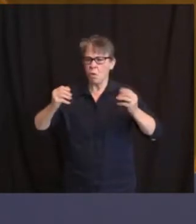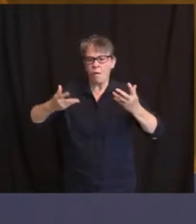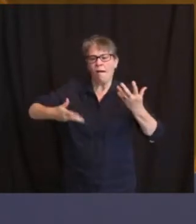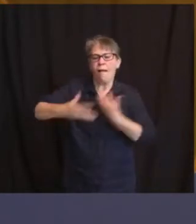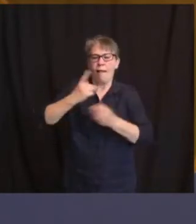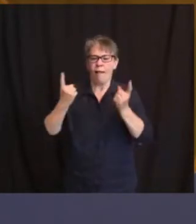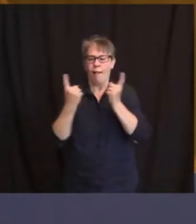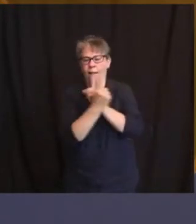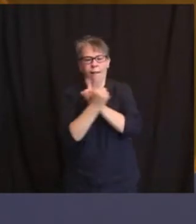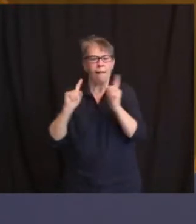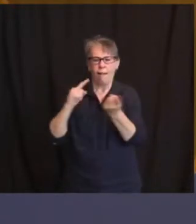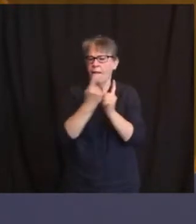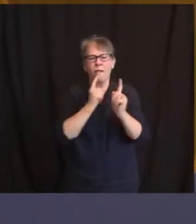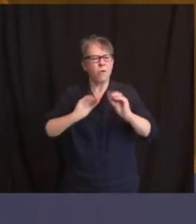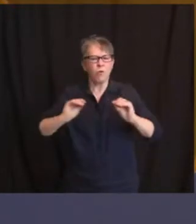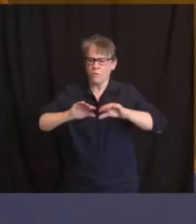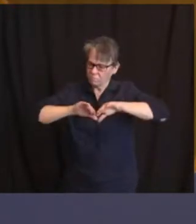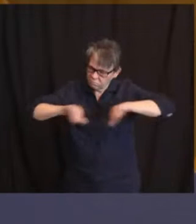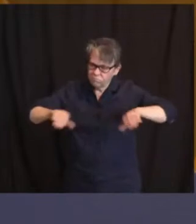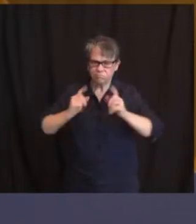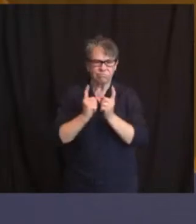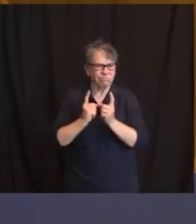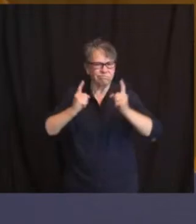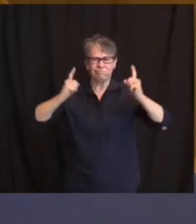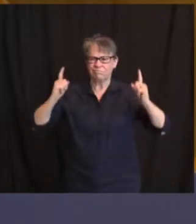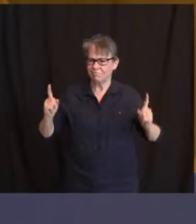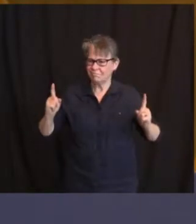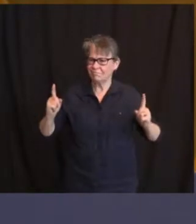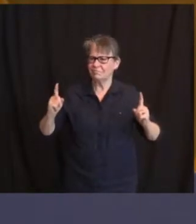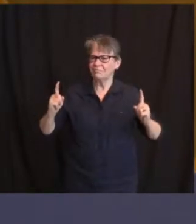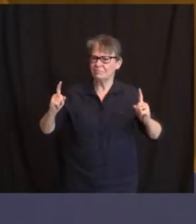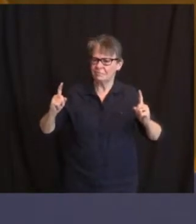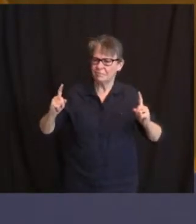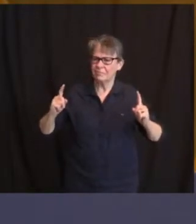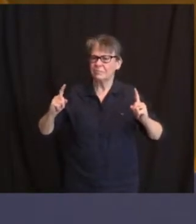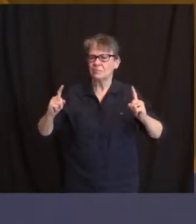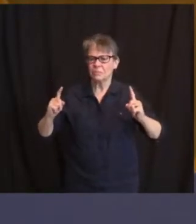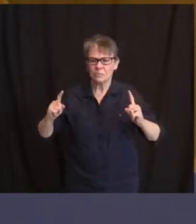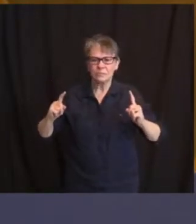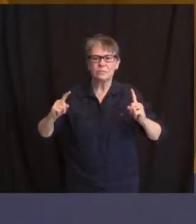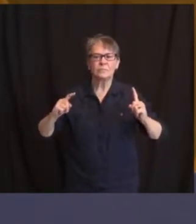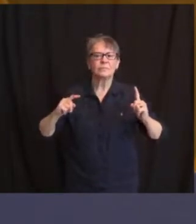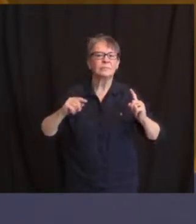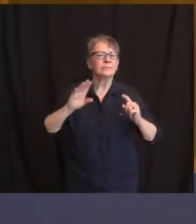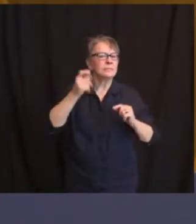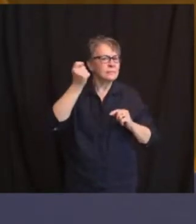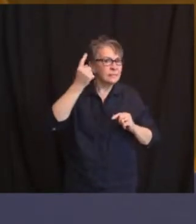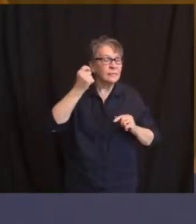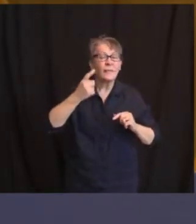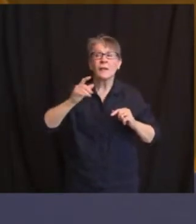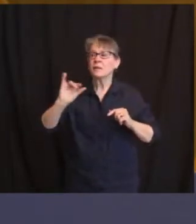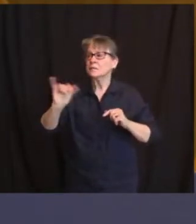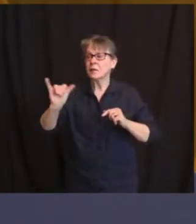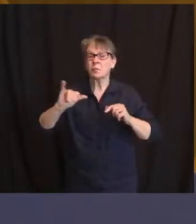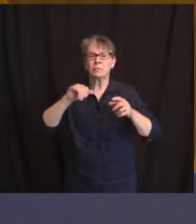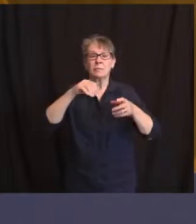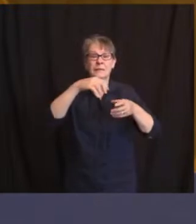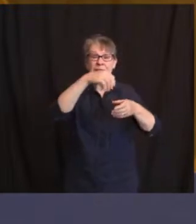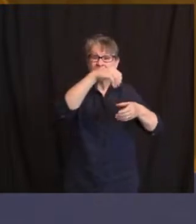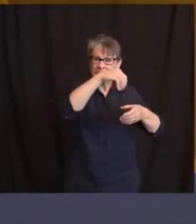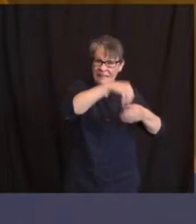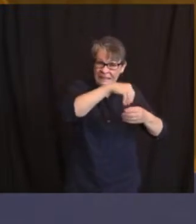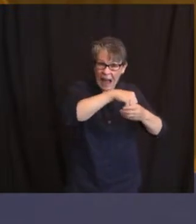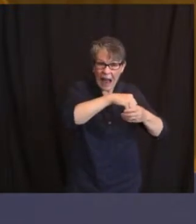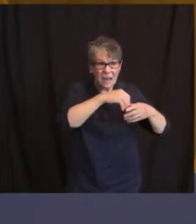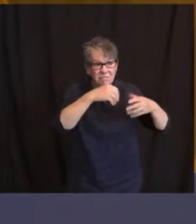household in indoor or outdoor spaces. Social distancing is especially